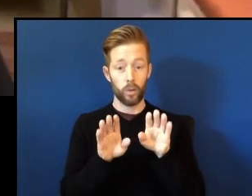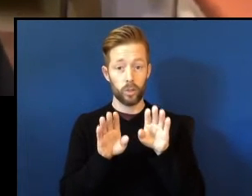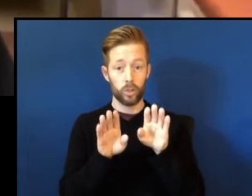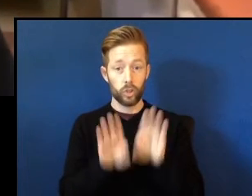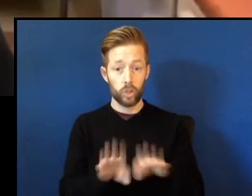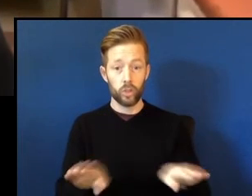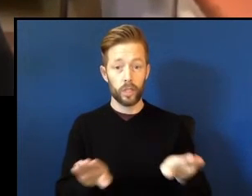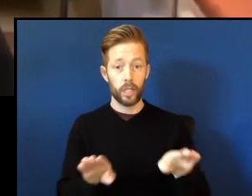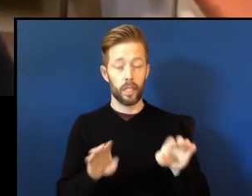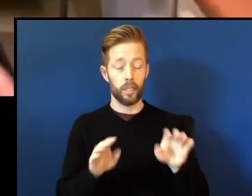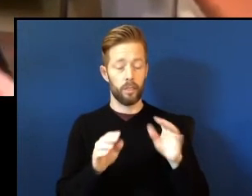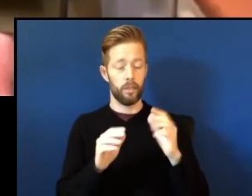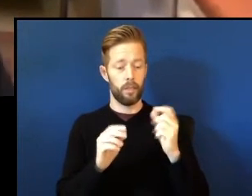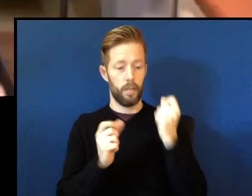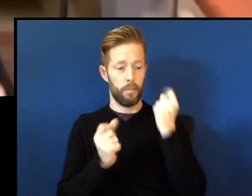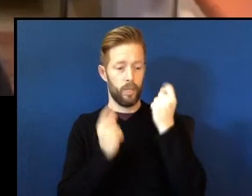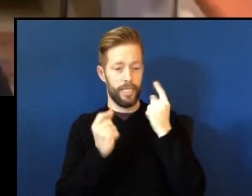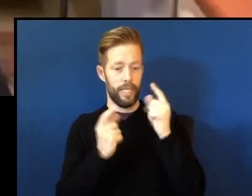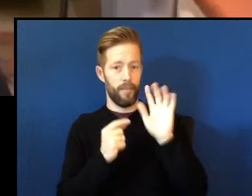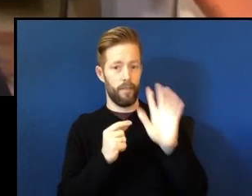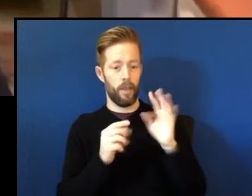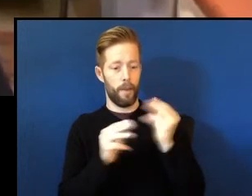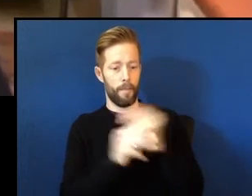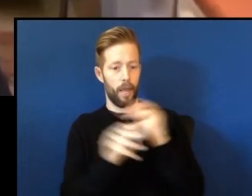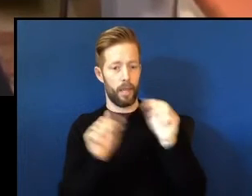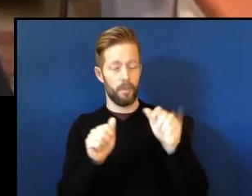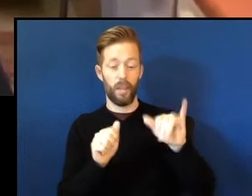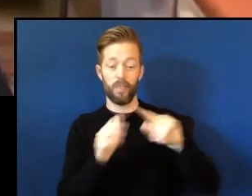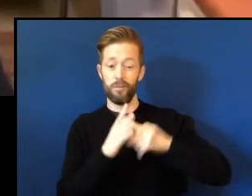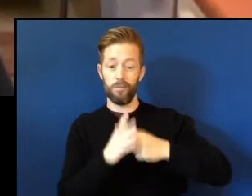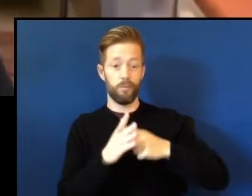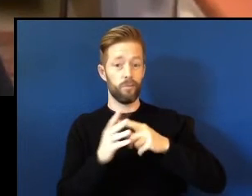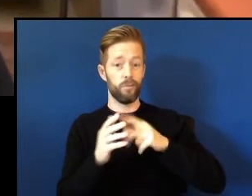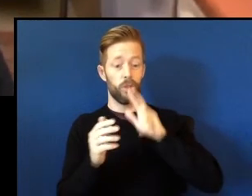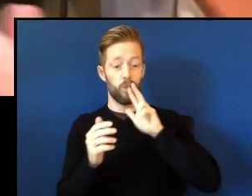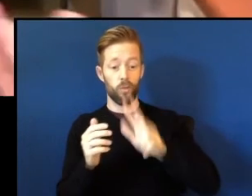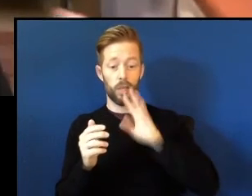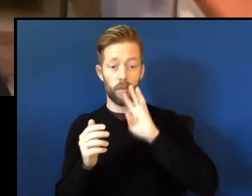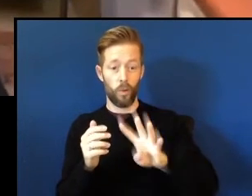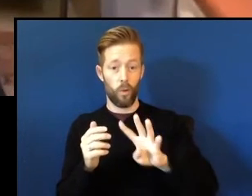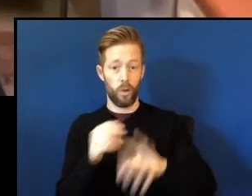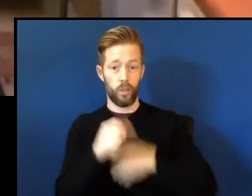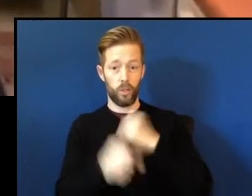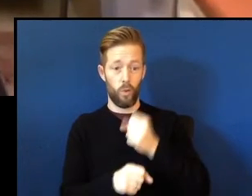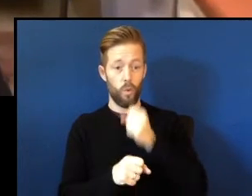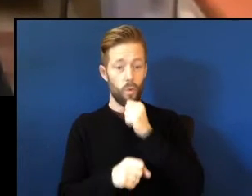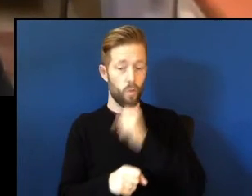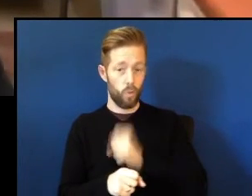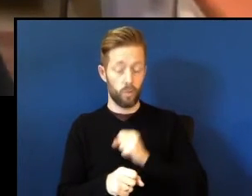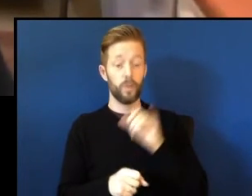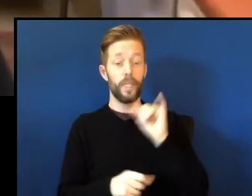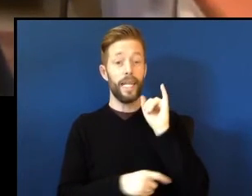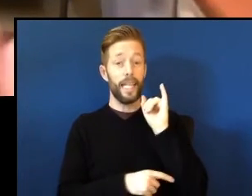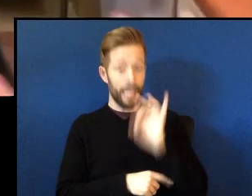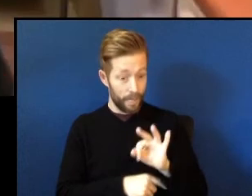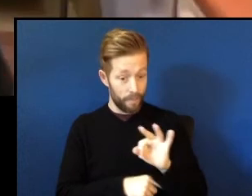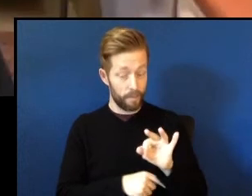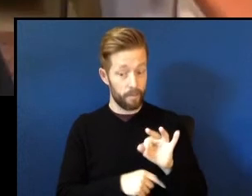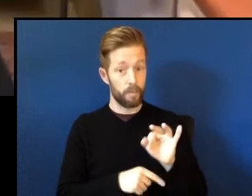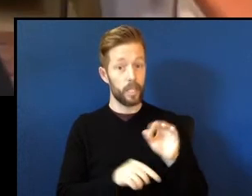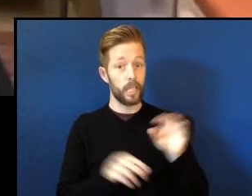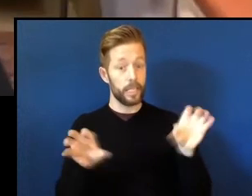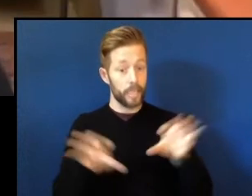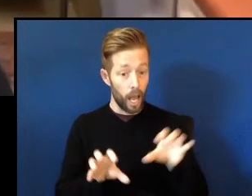perceive their math abilities starts as early as 3 and 4 years old. And so if it does, and some research